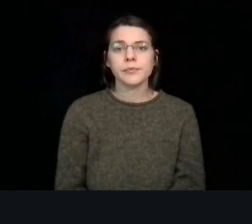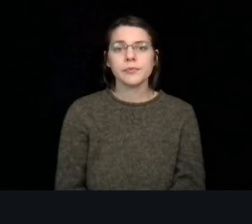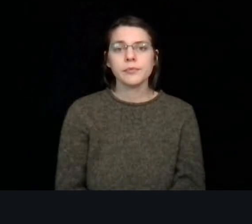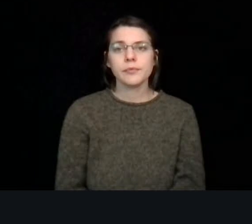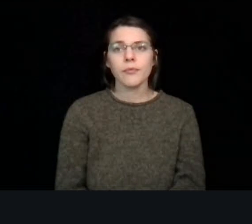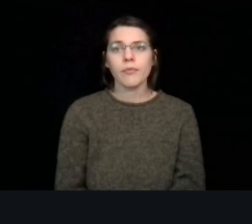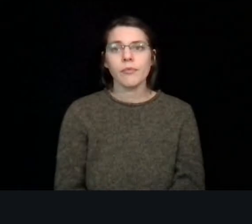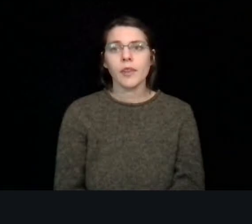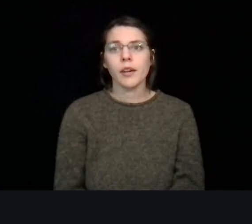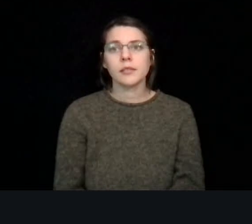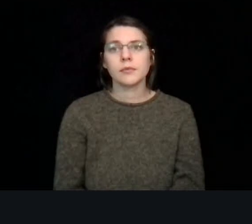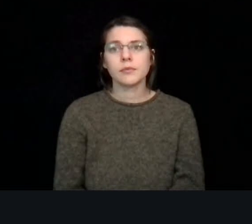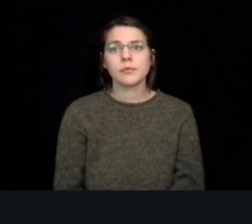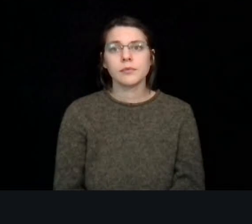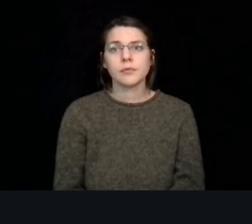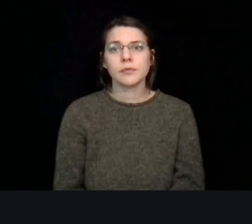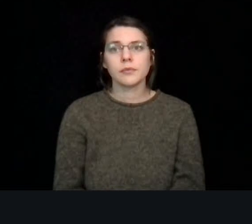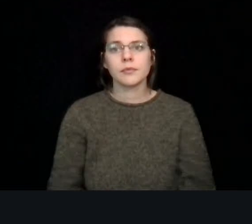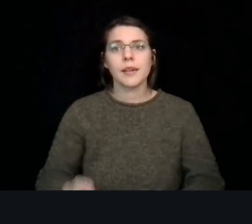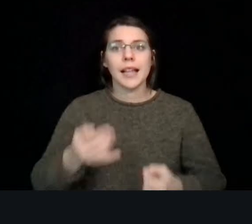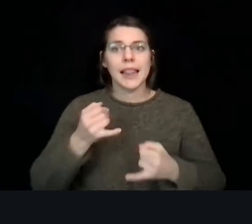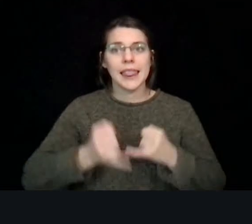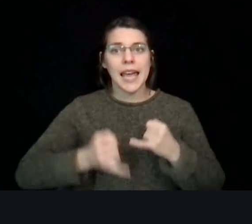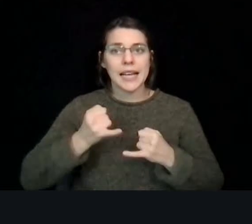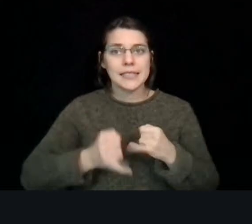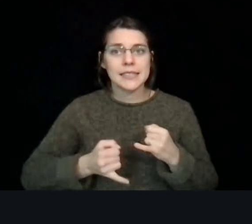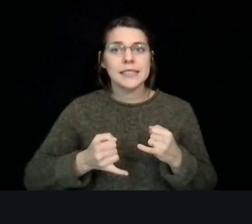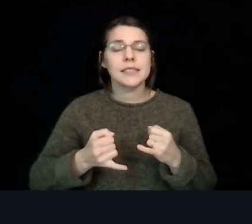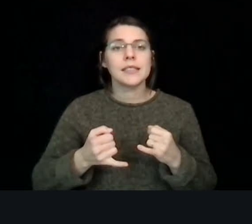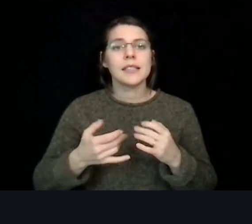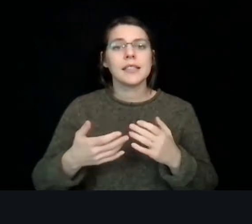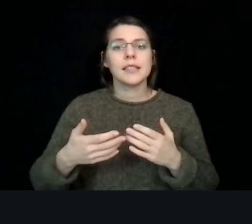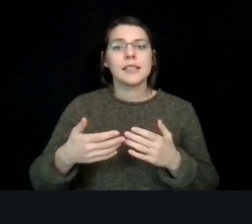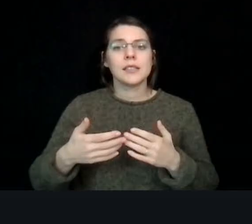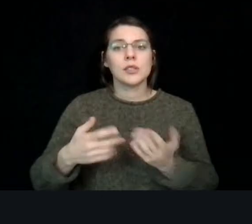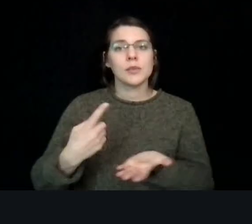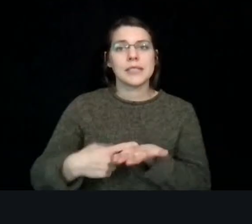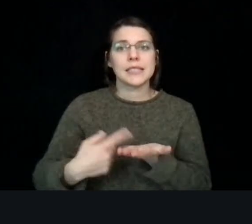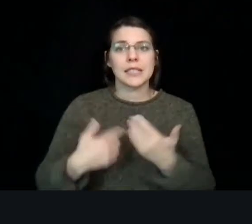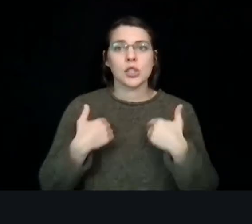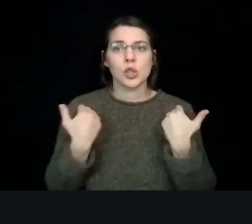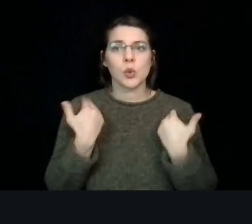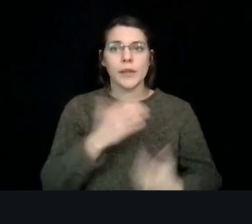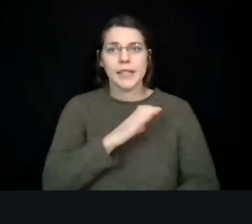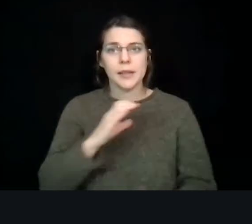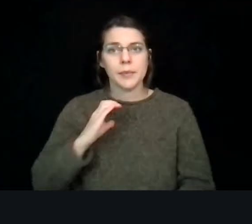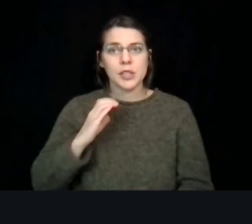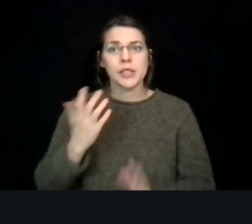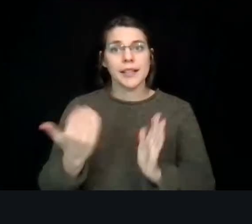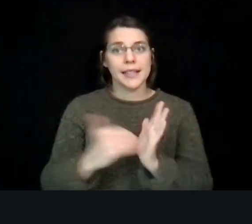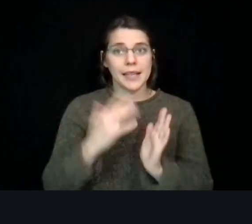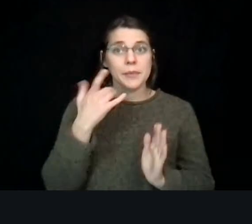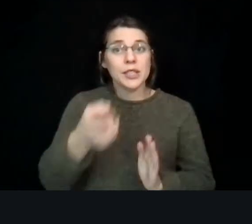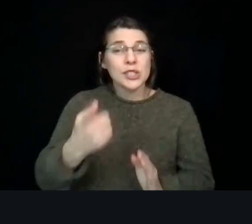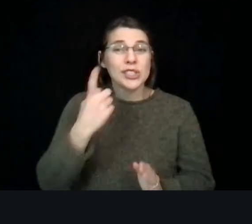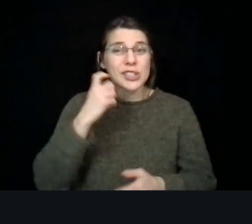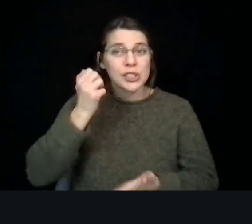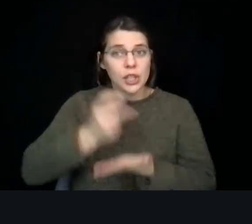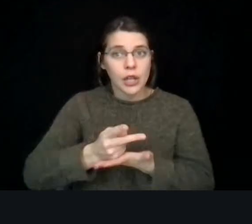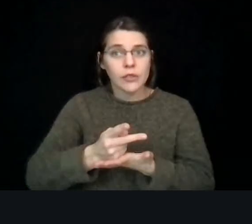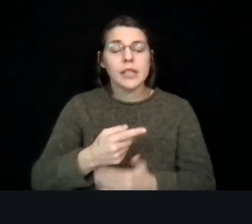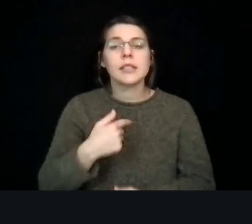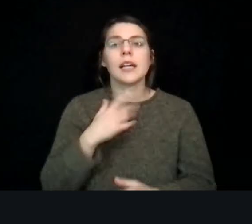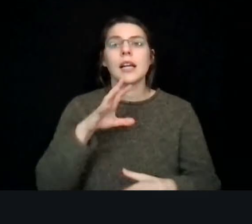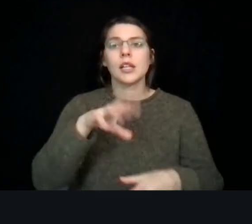of. Lastly here, to cover our youth commission, again, because you all just authorized this, I've included